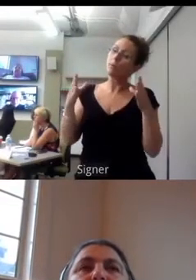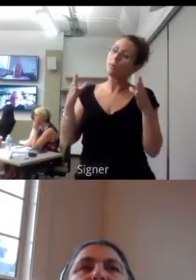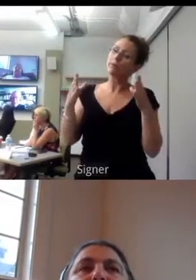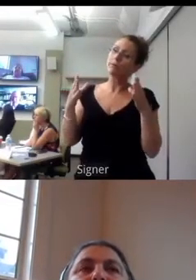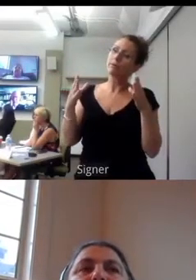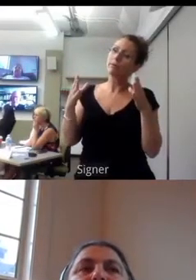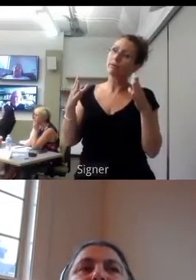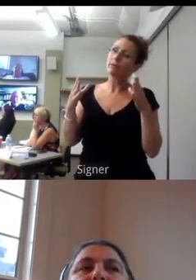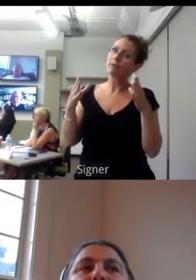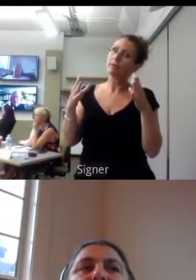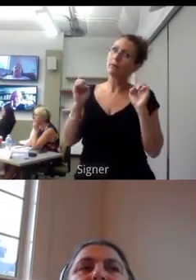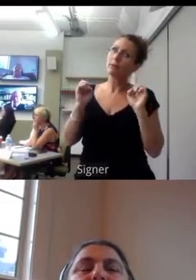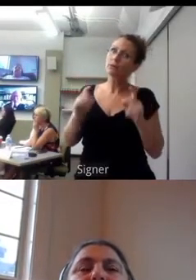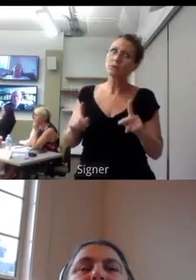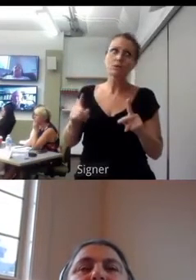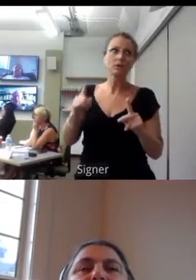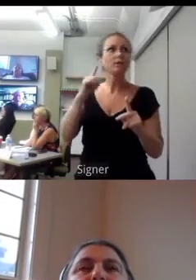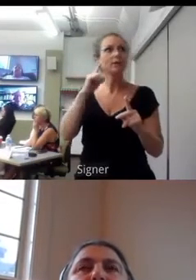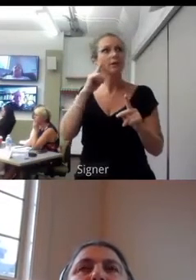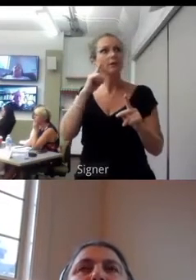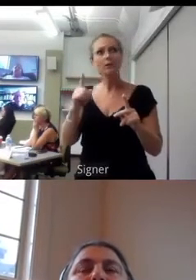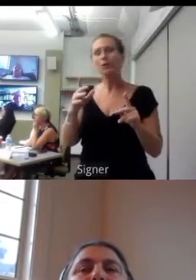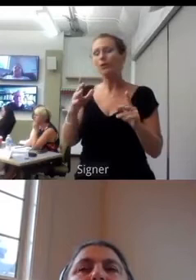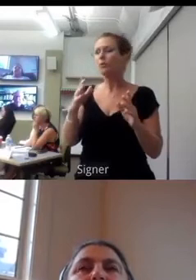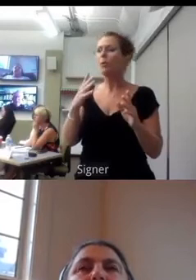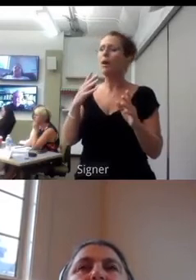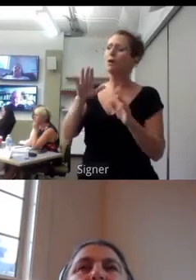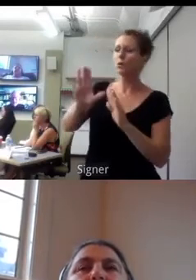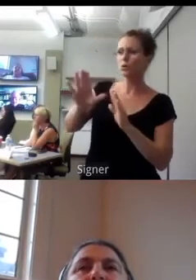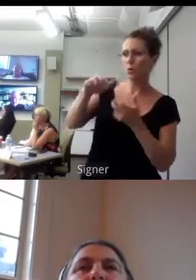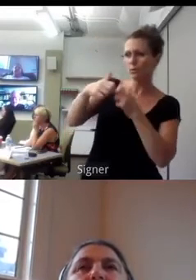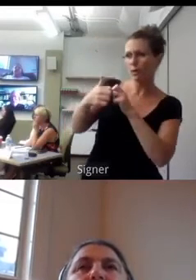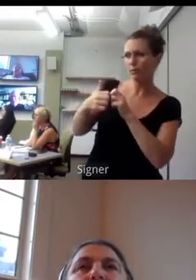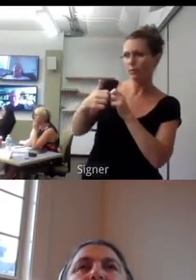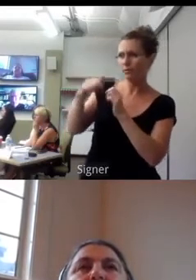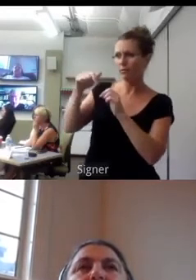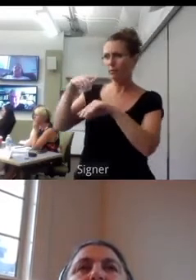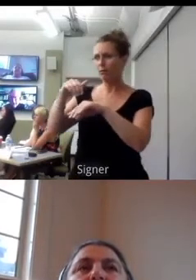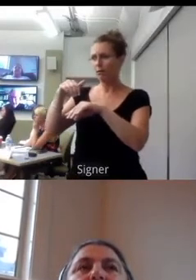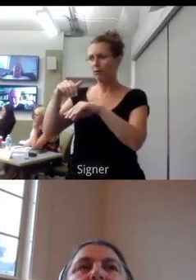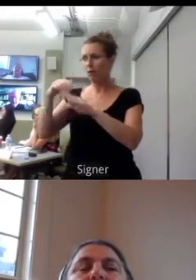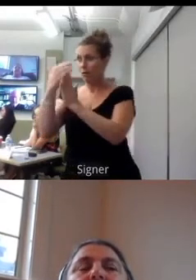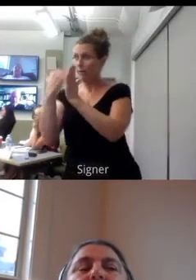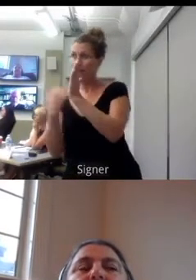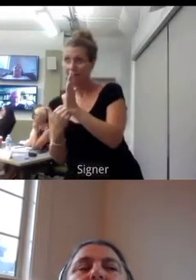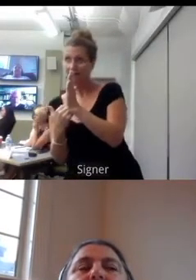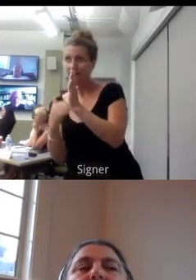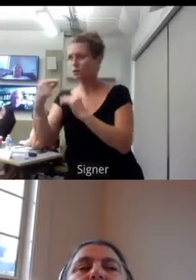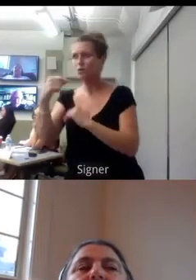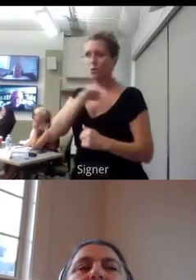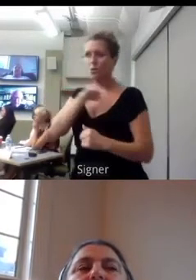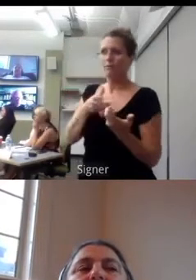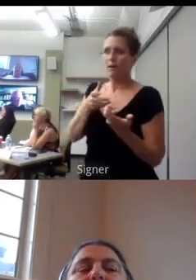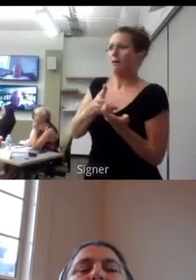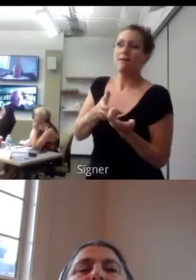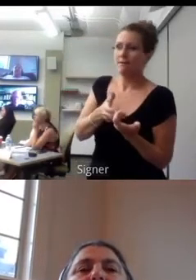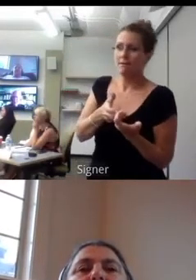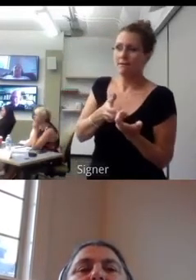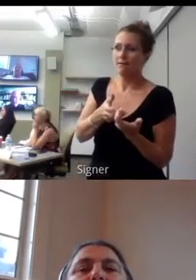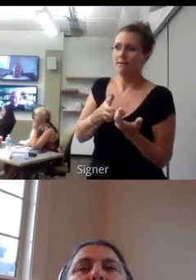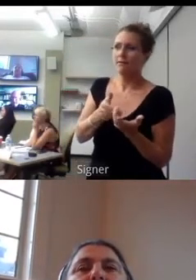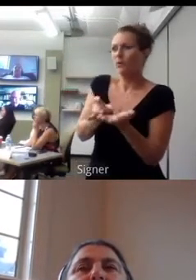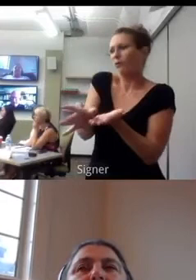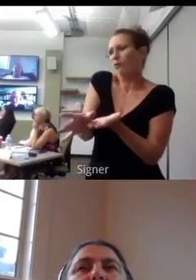all, I don't find your problem on this list, so you don't qualify, even if you have an open-ended,